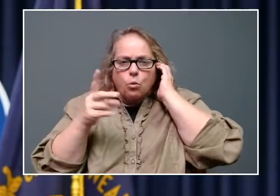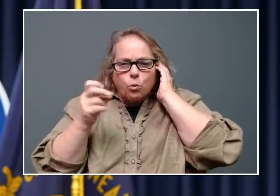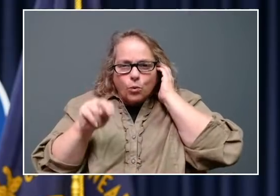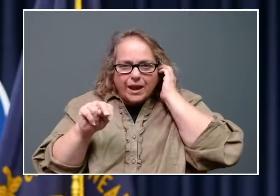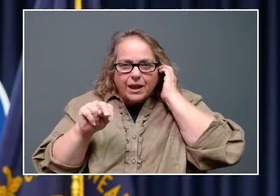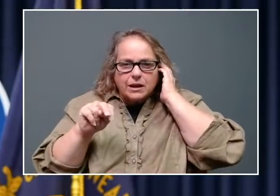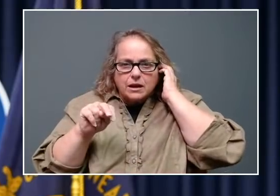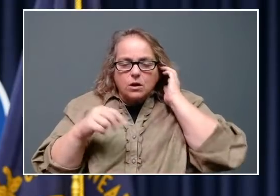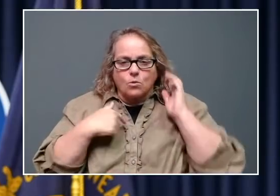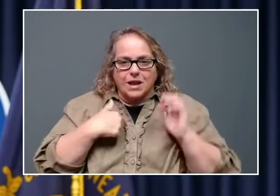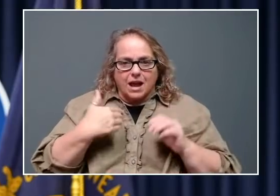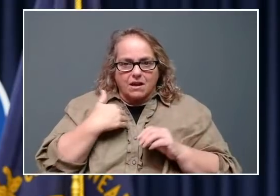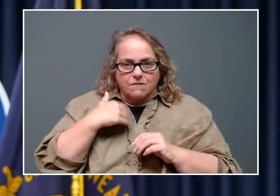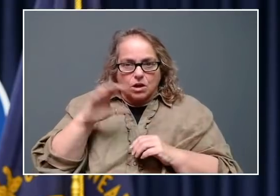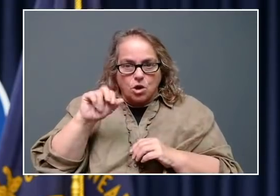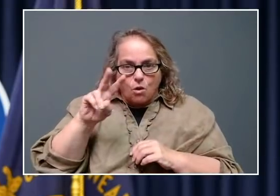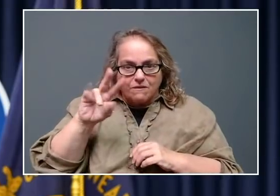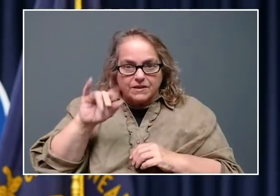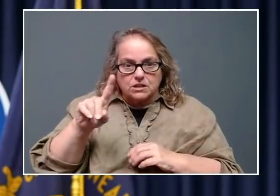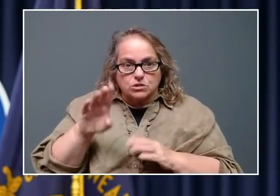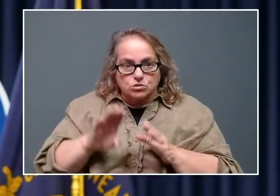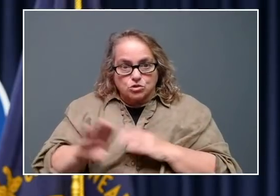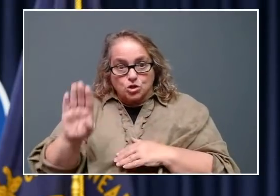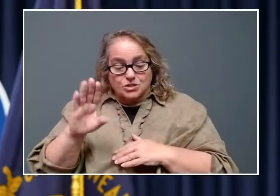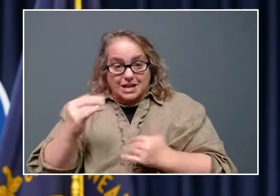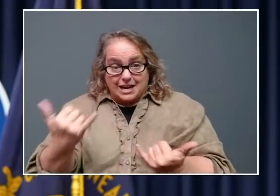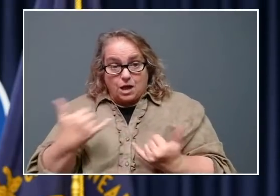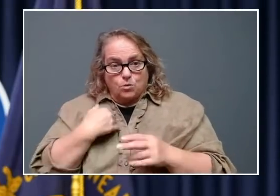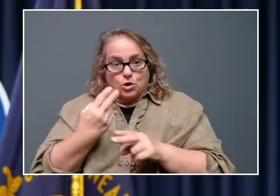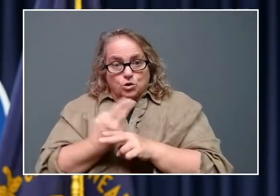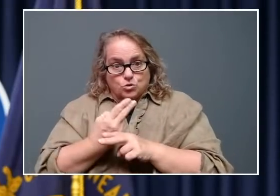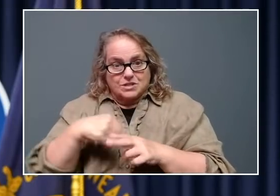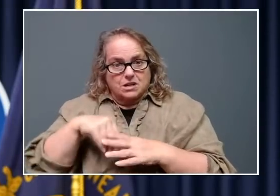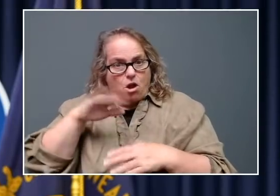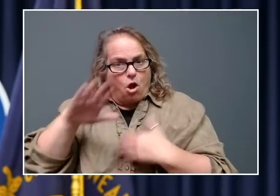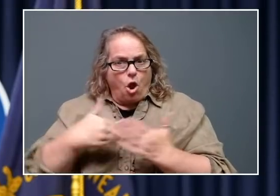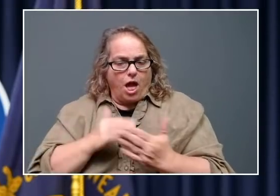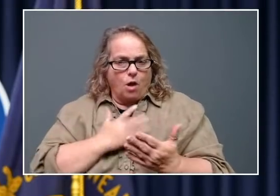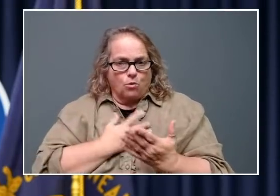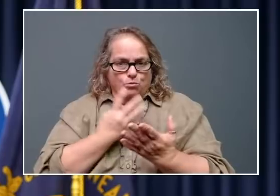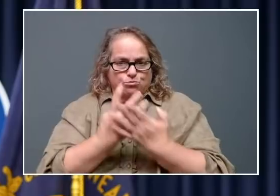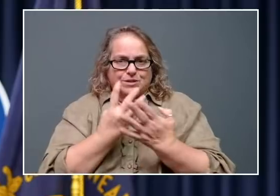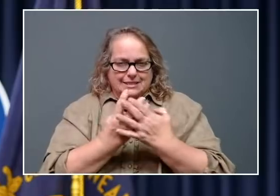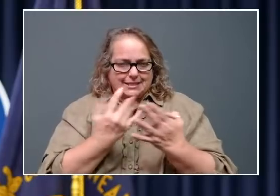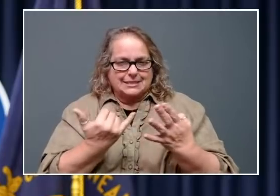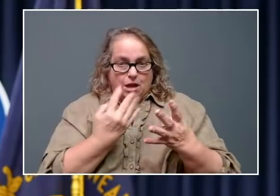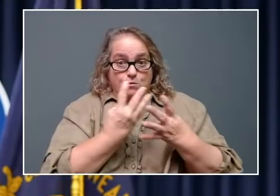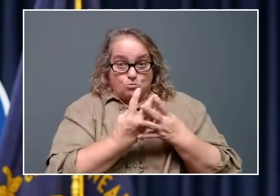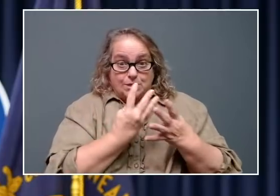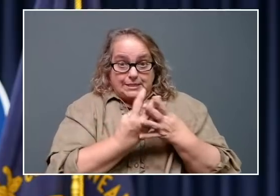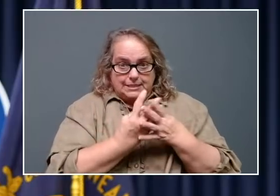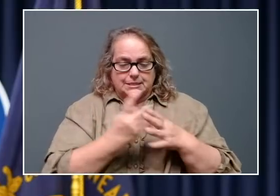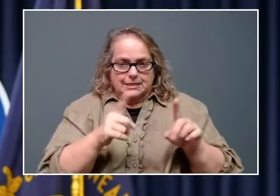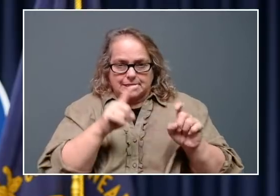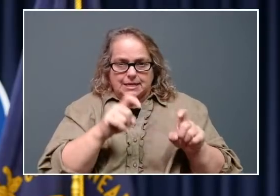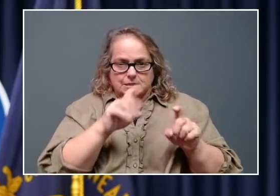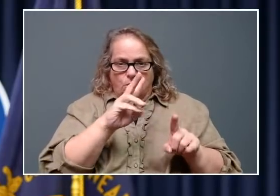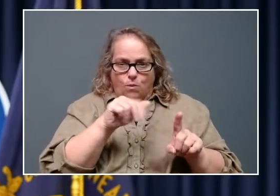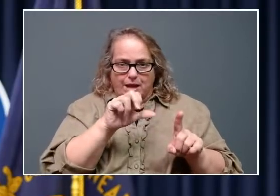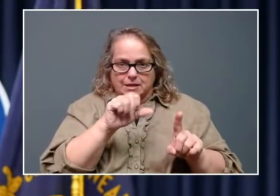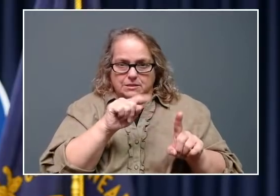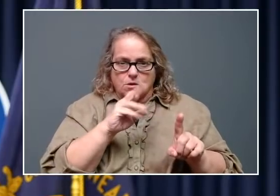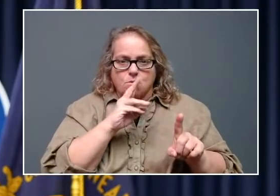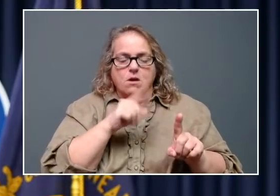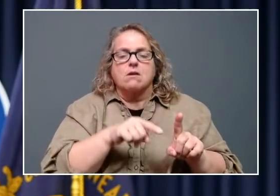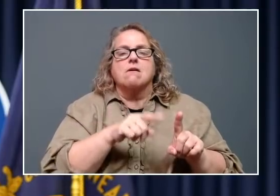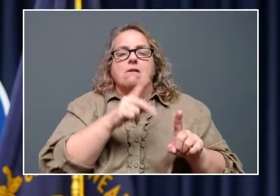is COVID, and certainly we use it now on all of our prisons, and it gives us a good idea of what we're